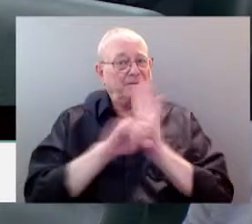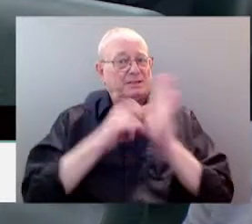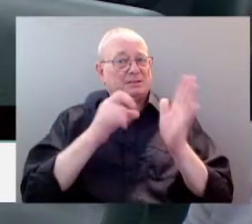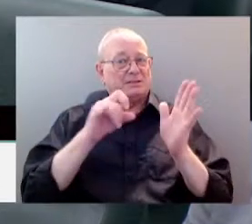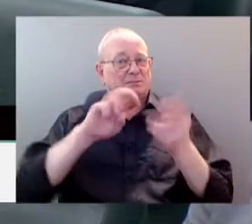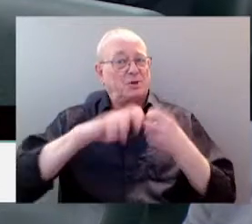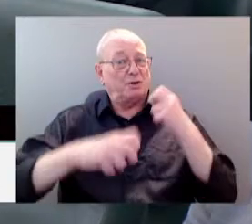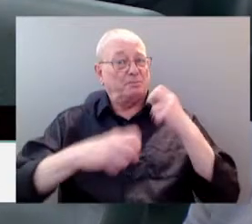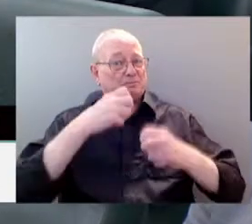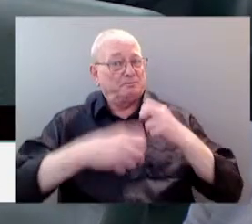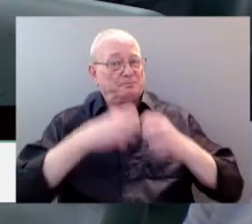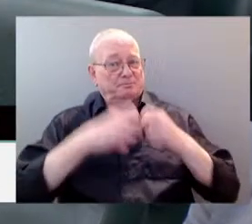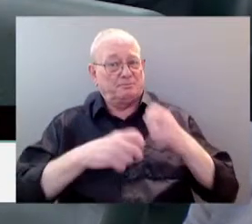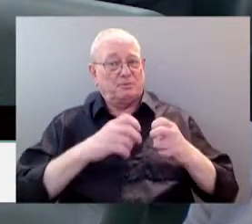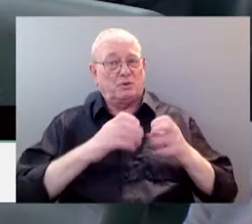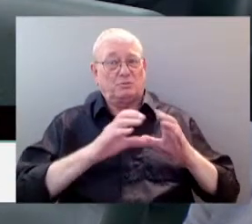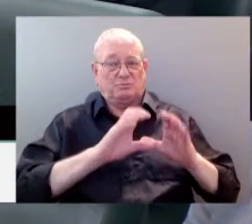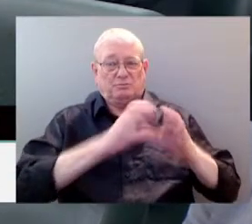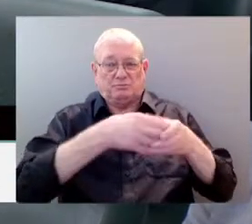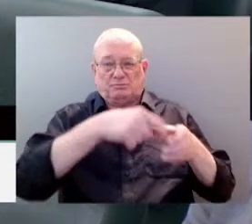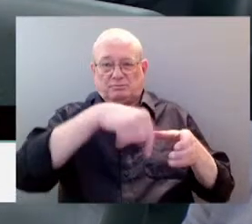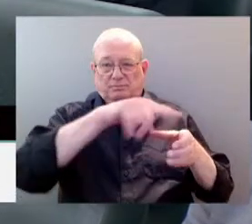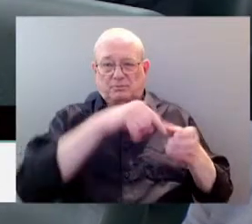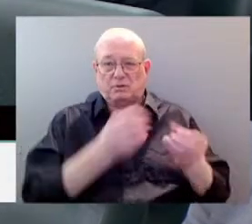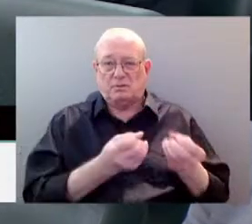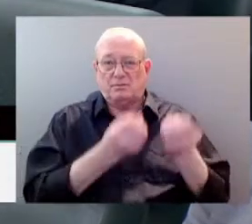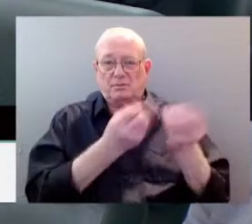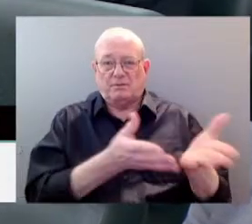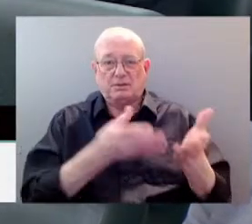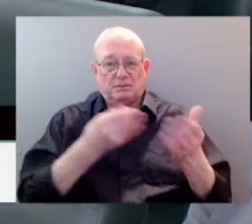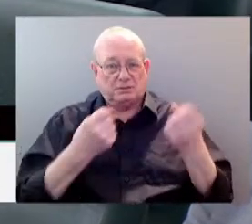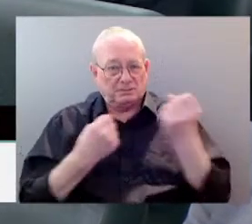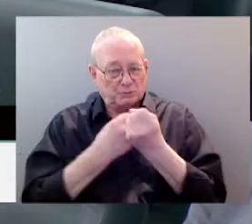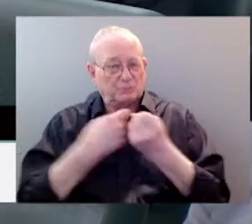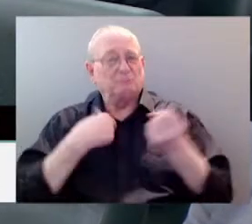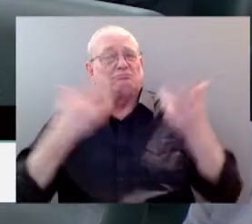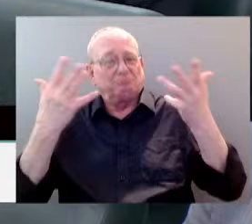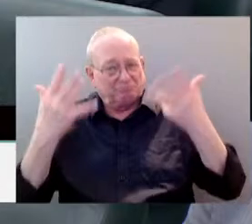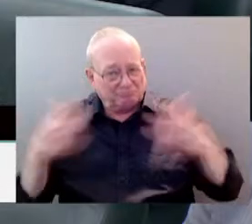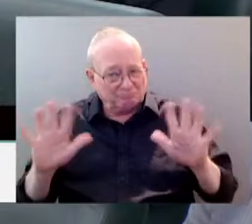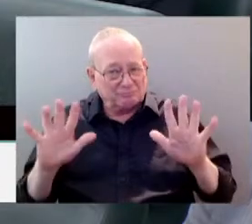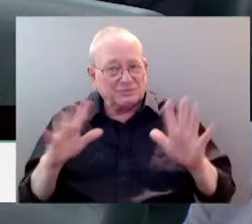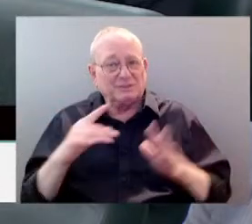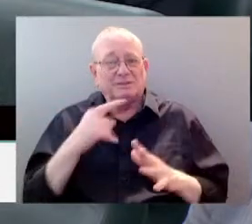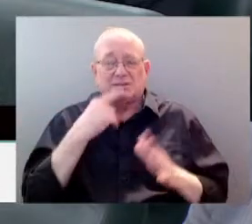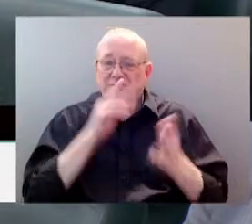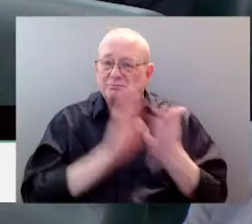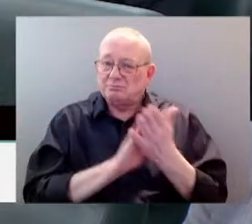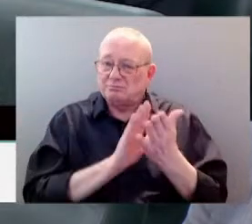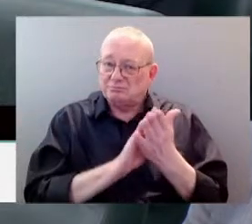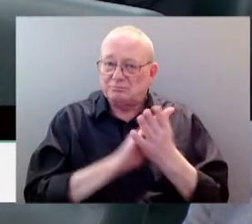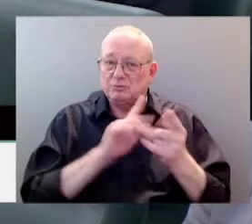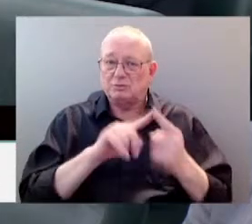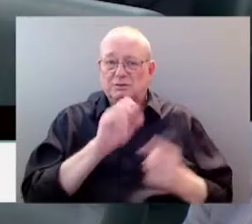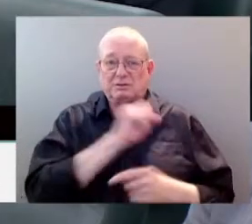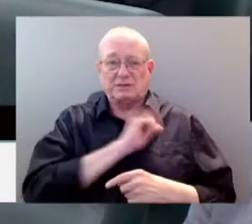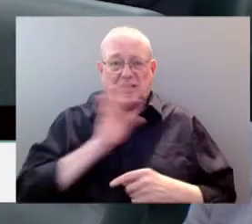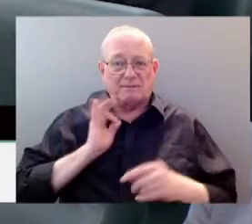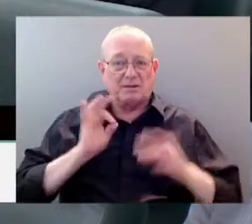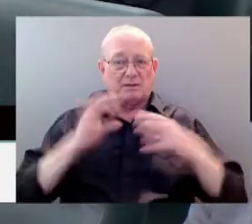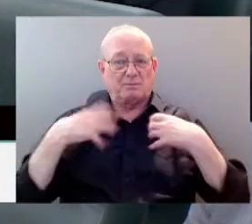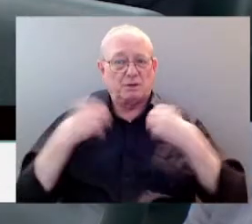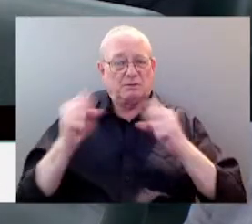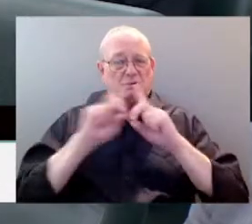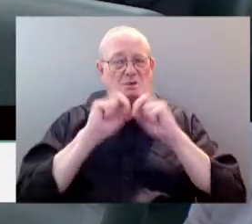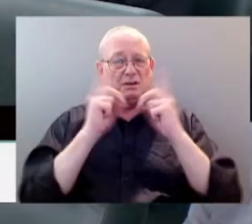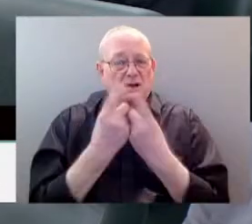help which we did over the course of the weekend I want to congratulate the staff at the health department as well as the staff at seniors community and Social Services who